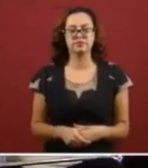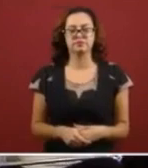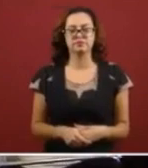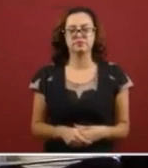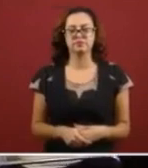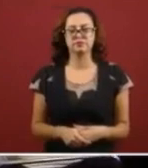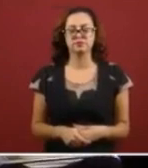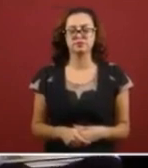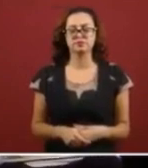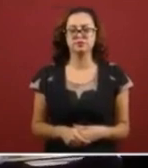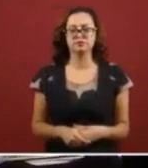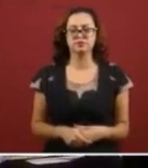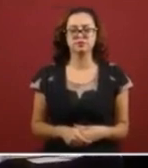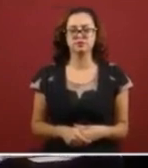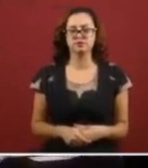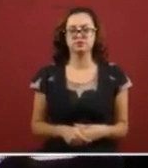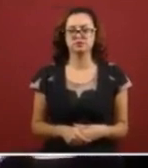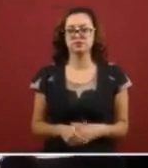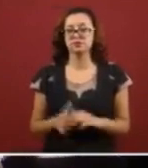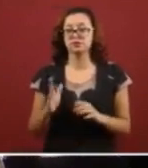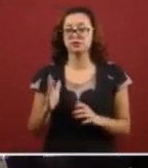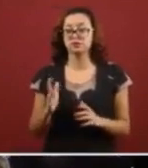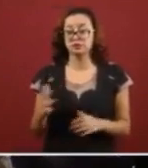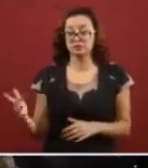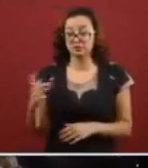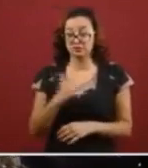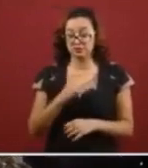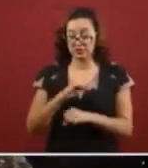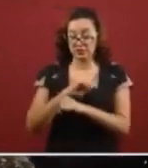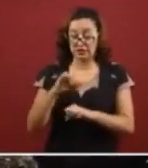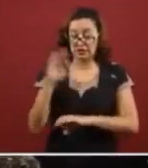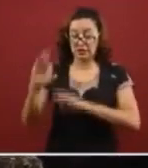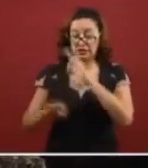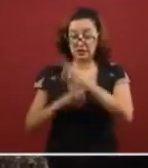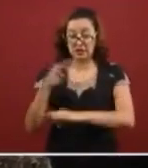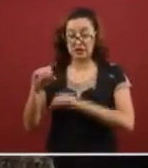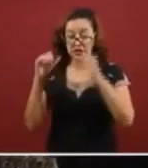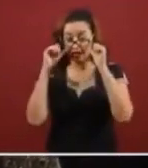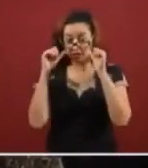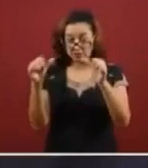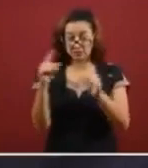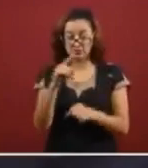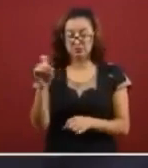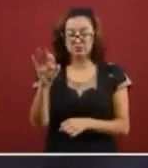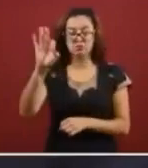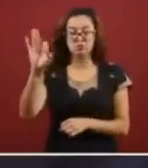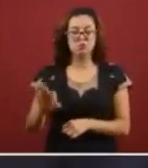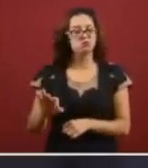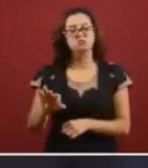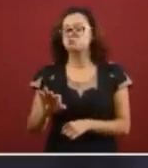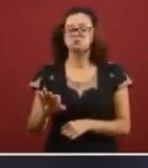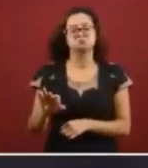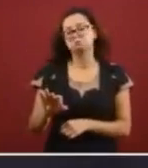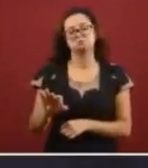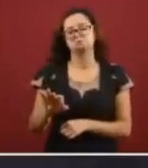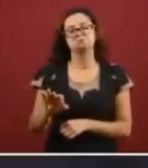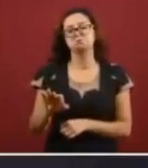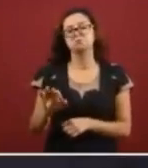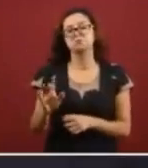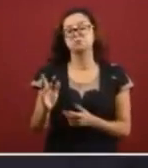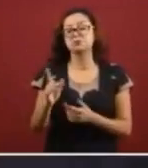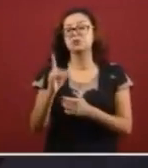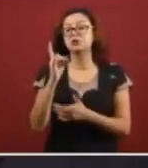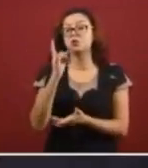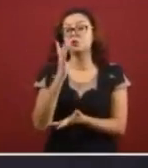Atender en definitiva el infarto. It's not to attend definite for a definite time, but even